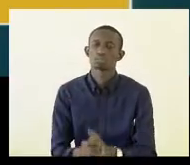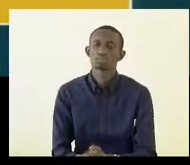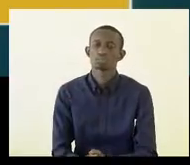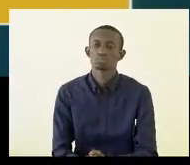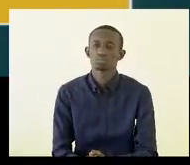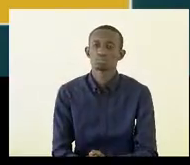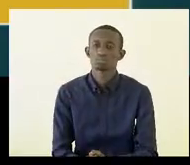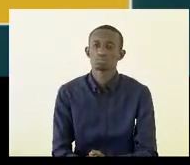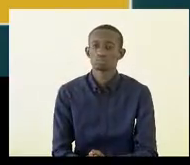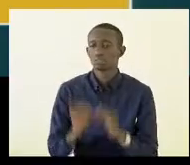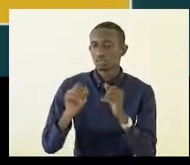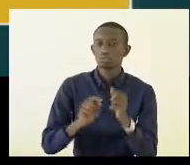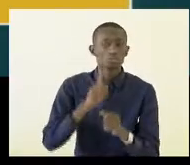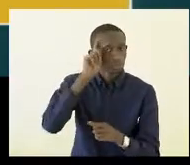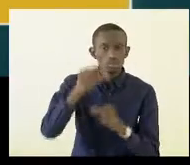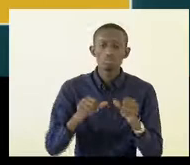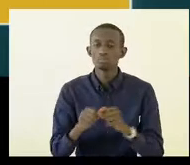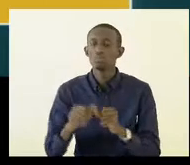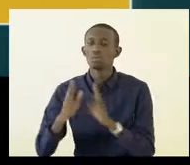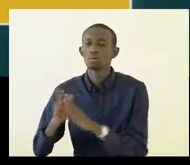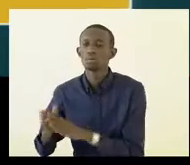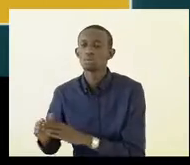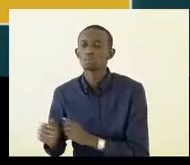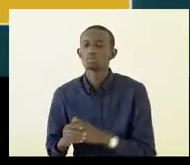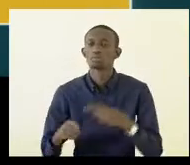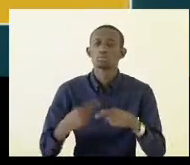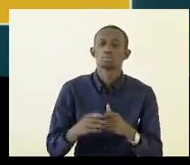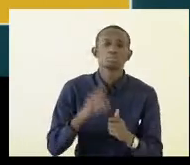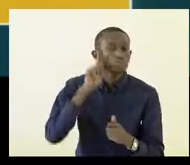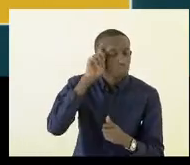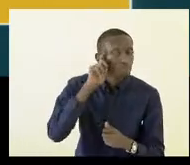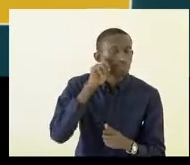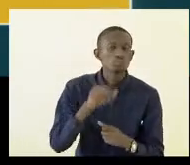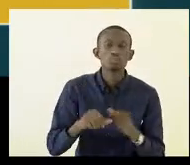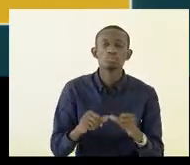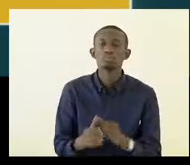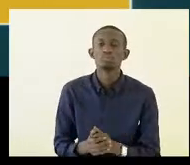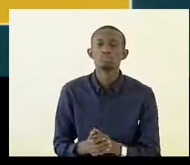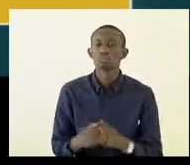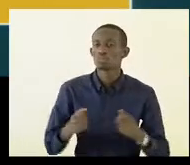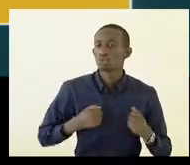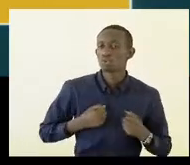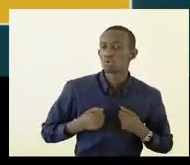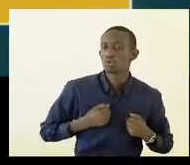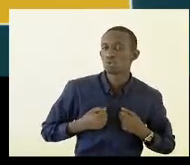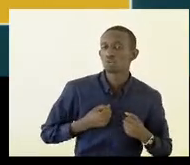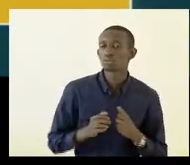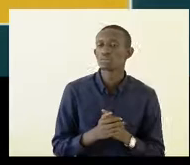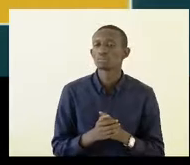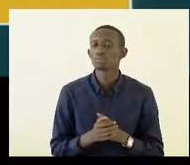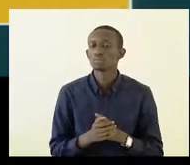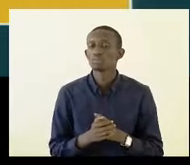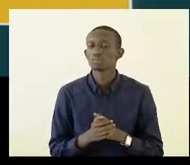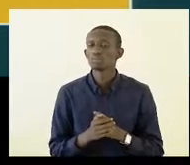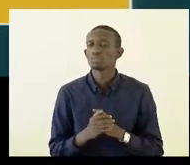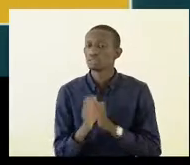When we talk of globalization, we need not to continue thinking about only Rwanda as a nation, and we forget that actually